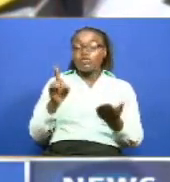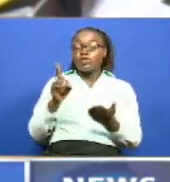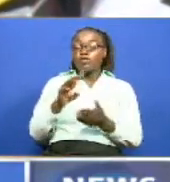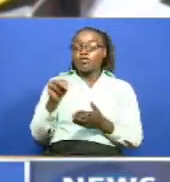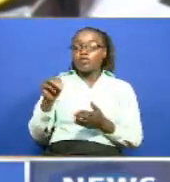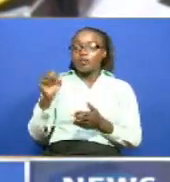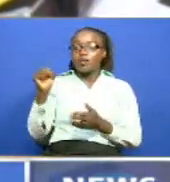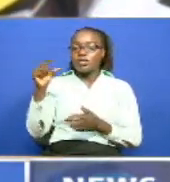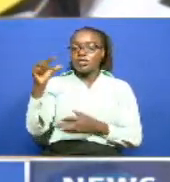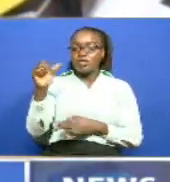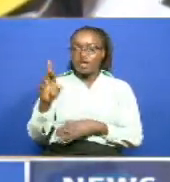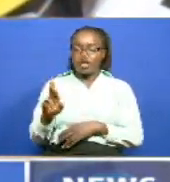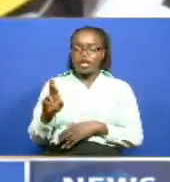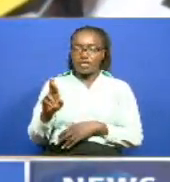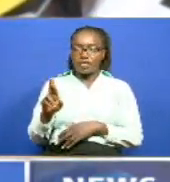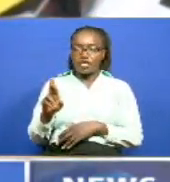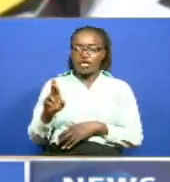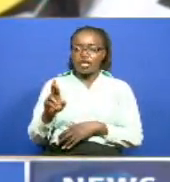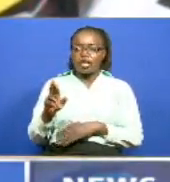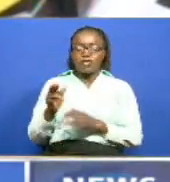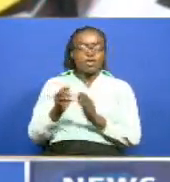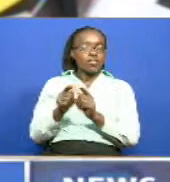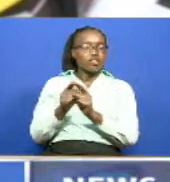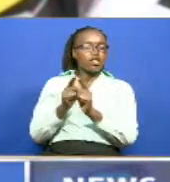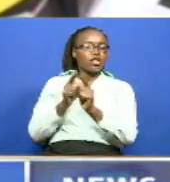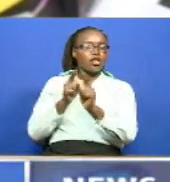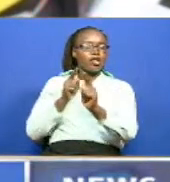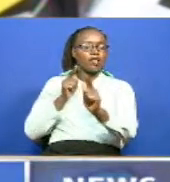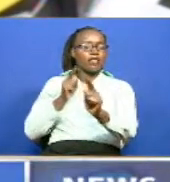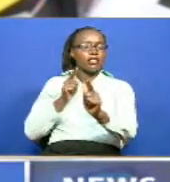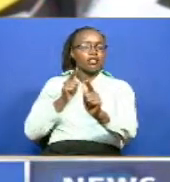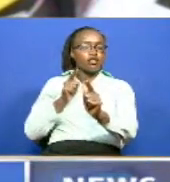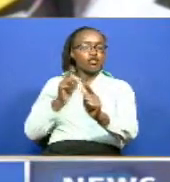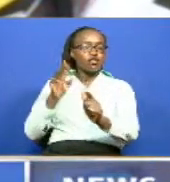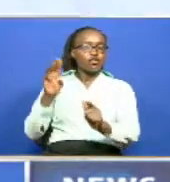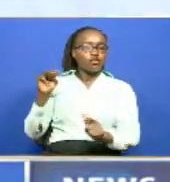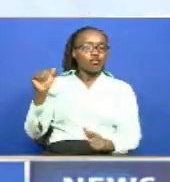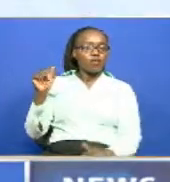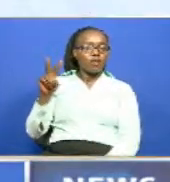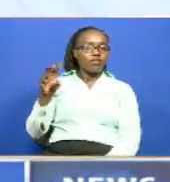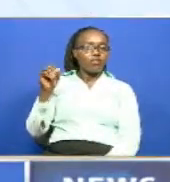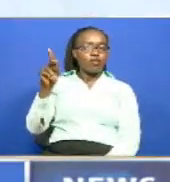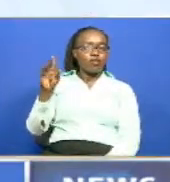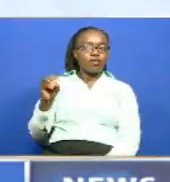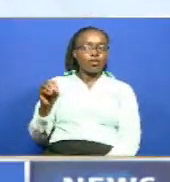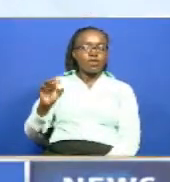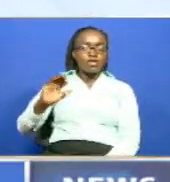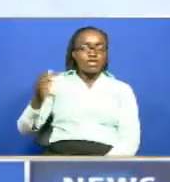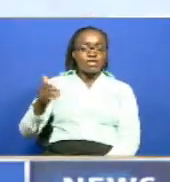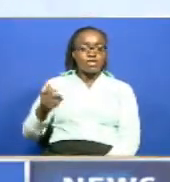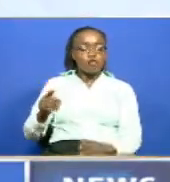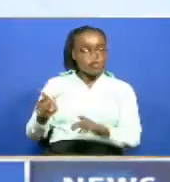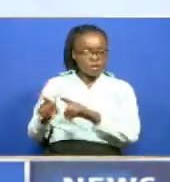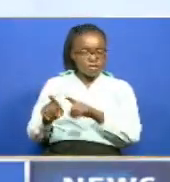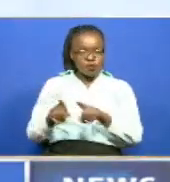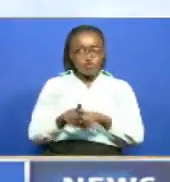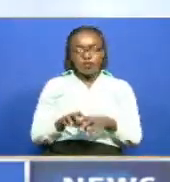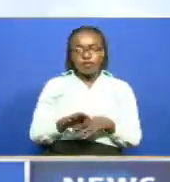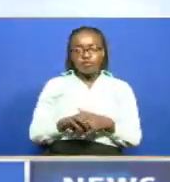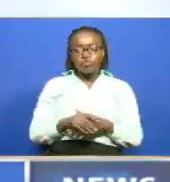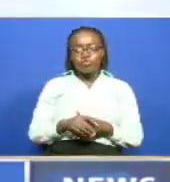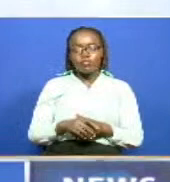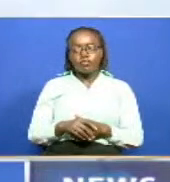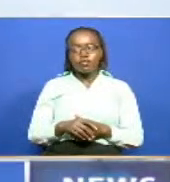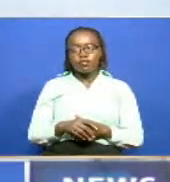SGS is another one. The line to Bavoko City and cities are coming up. Benson Roba reporting for Channel 1 Business.